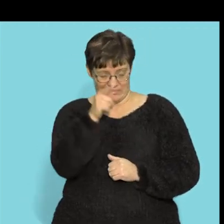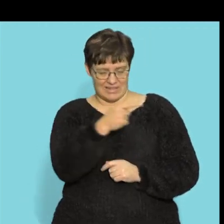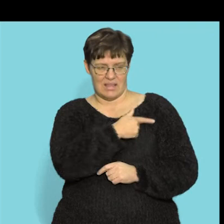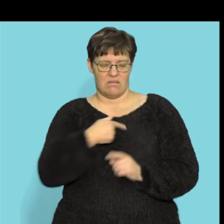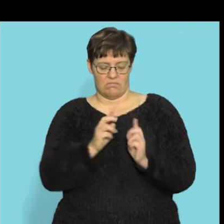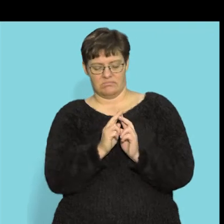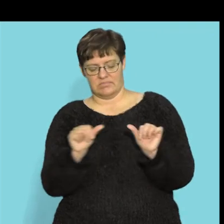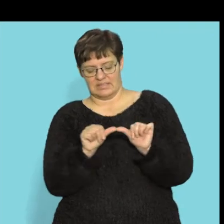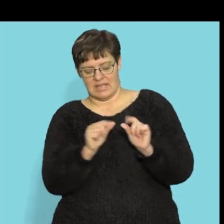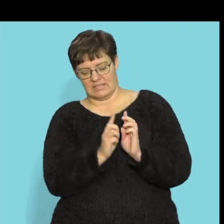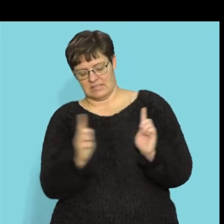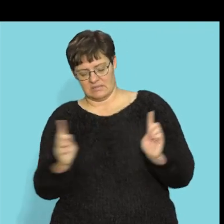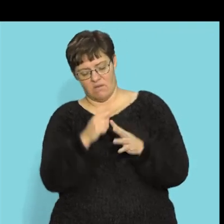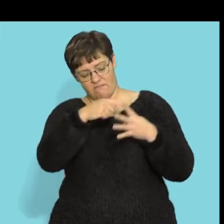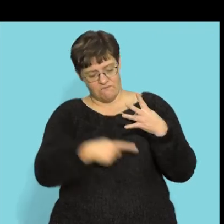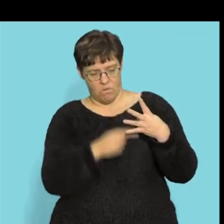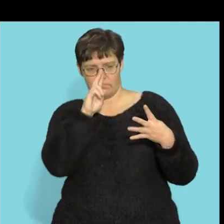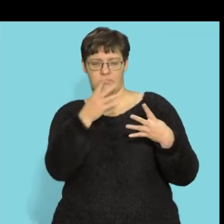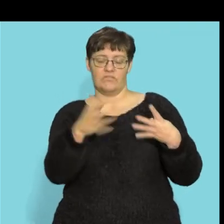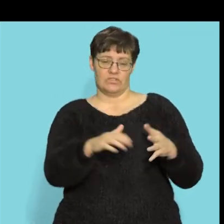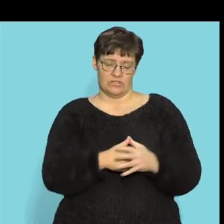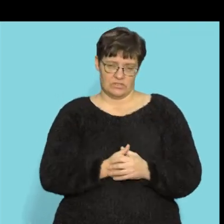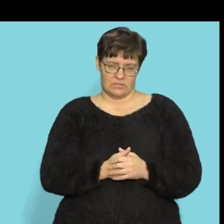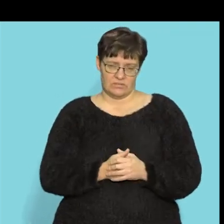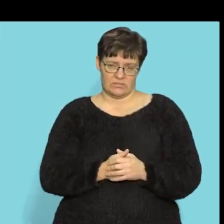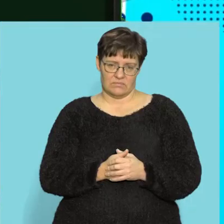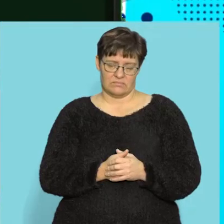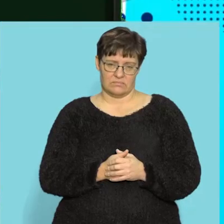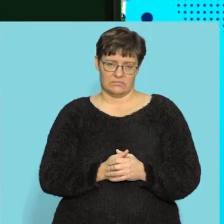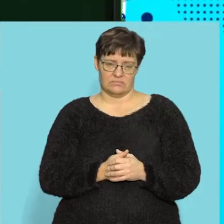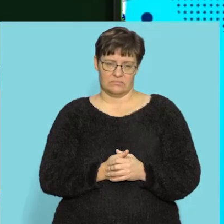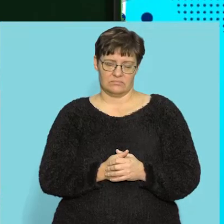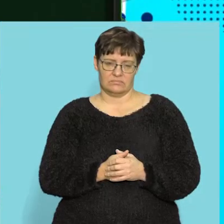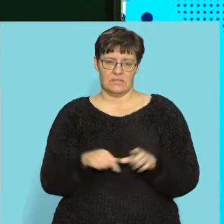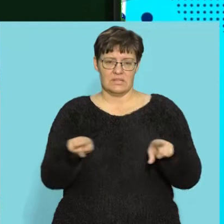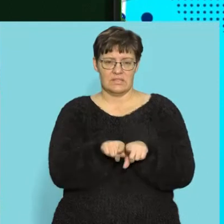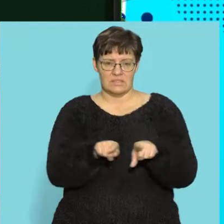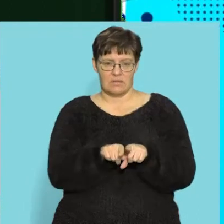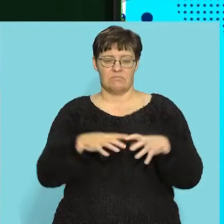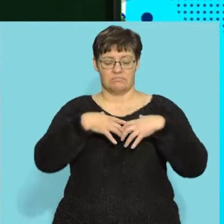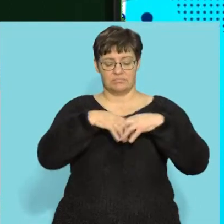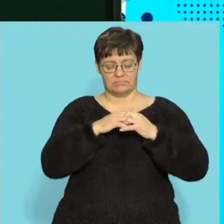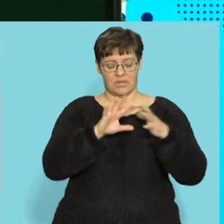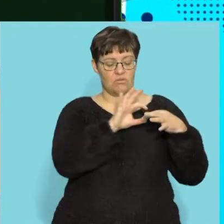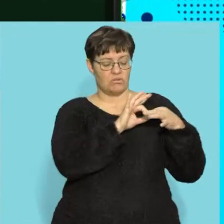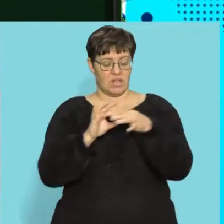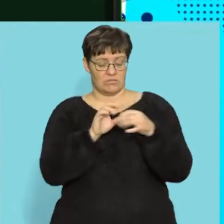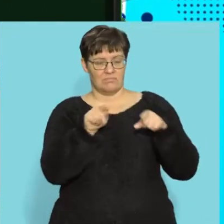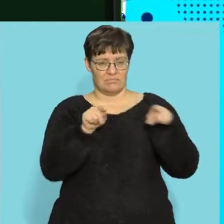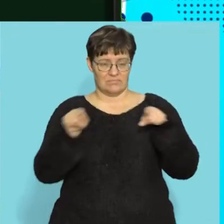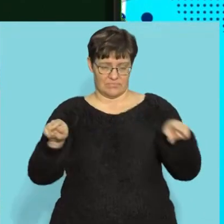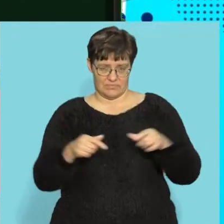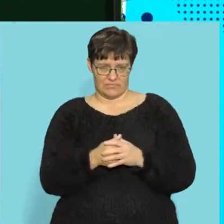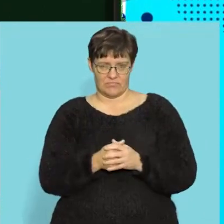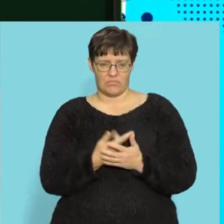is length. So we managed to look at all those 4 now, and we also established the relationship that exists between each one